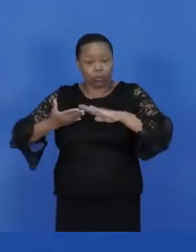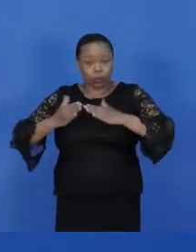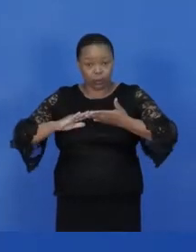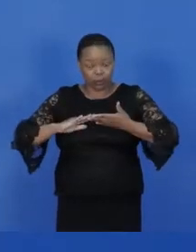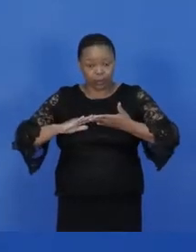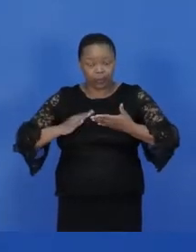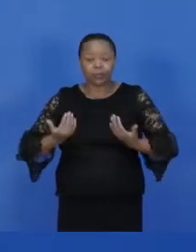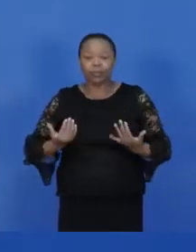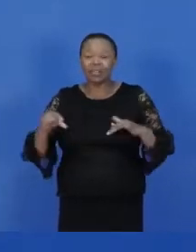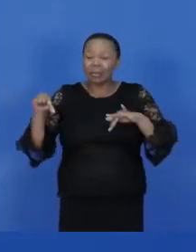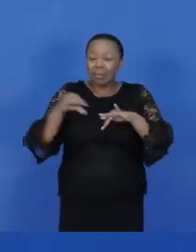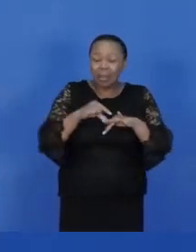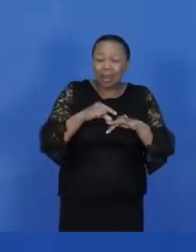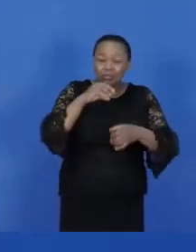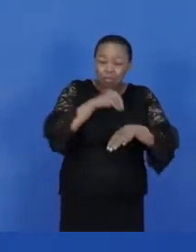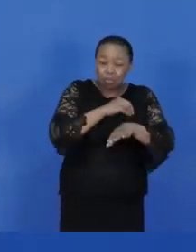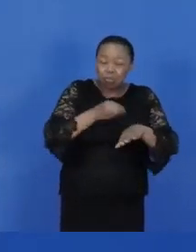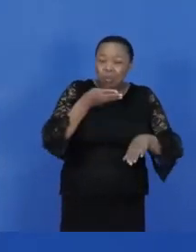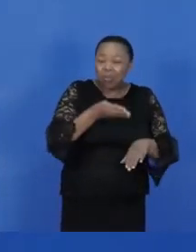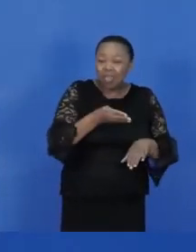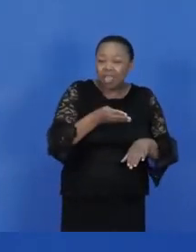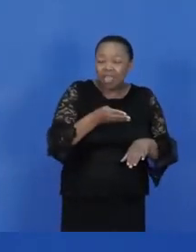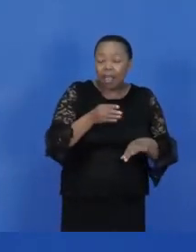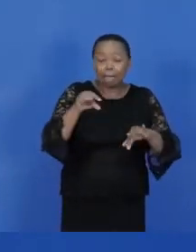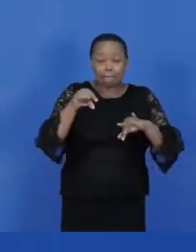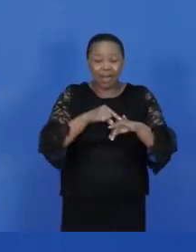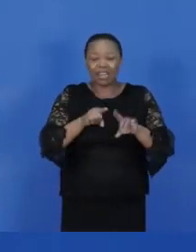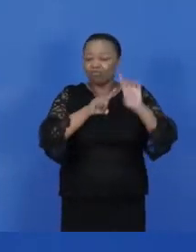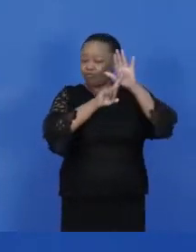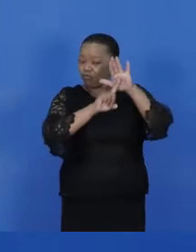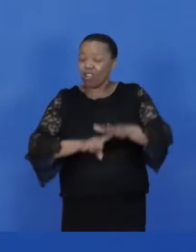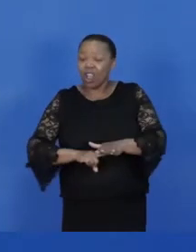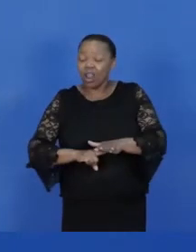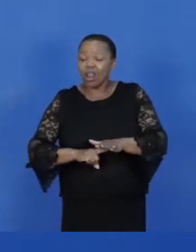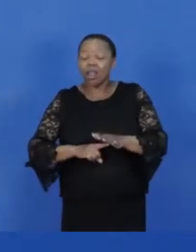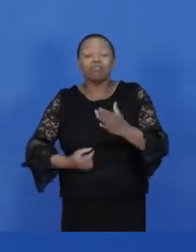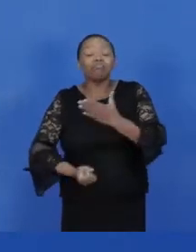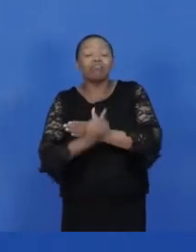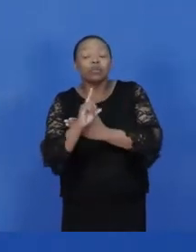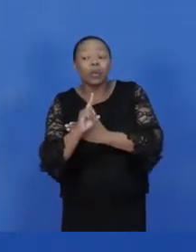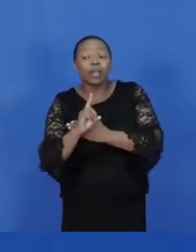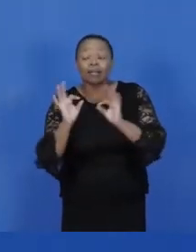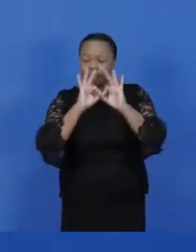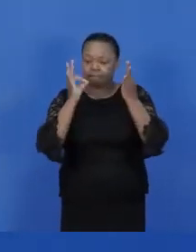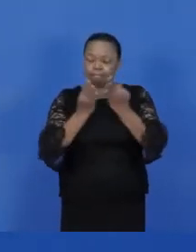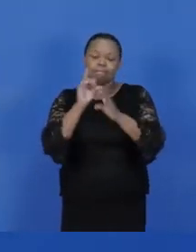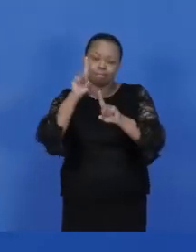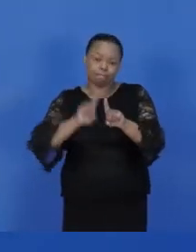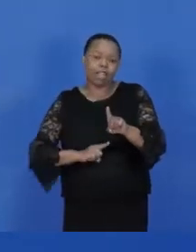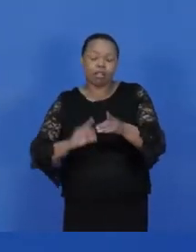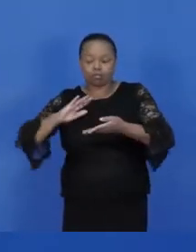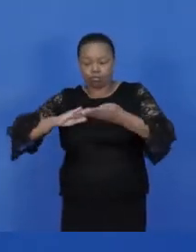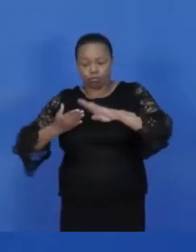of society. When marriages go haywire, when marriages, you know, fail, so families fail. When families